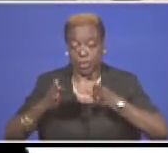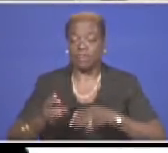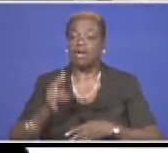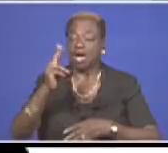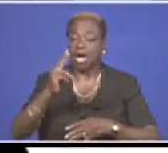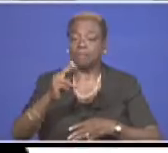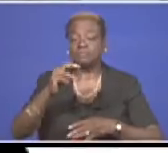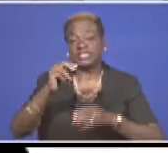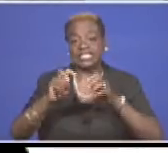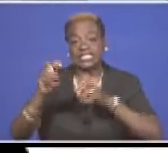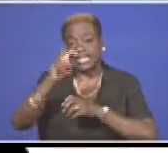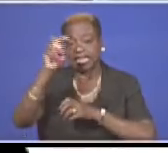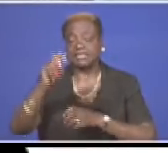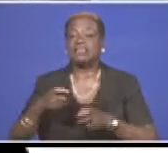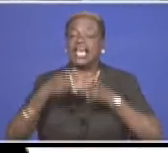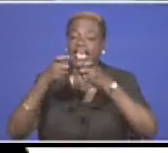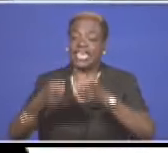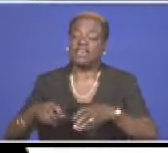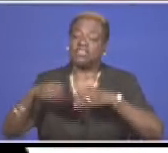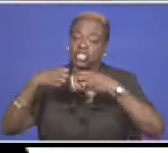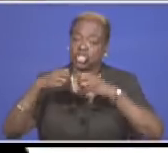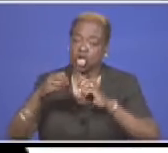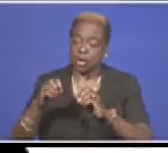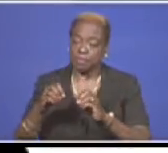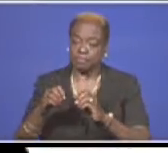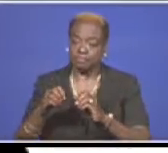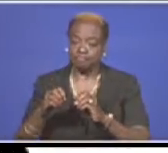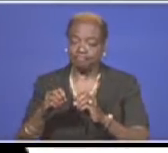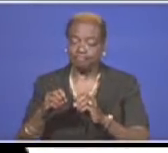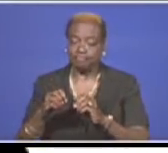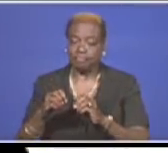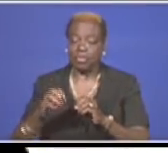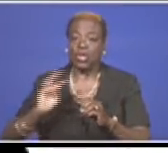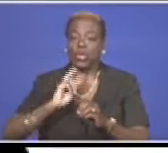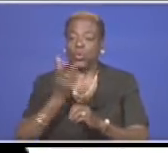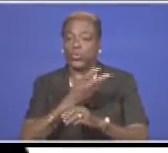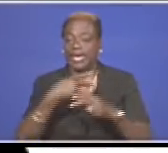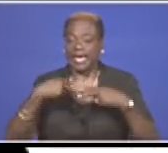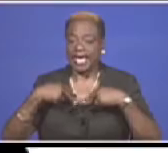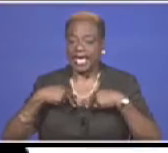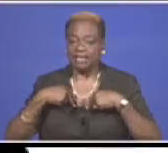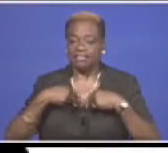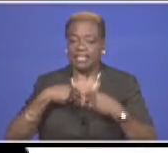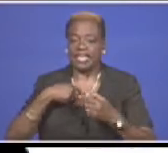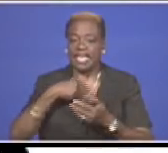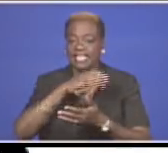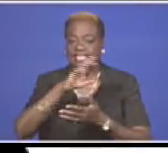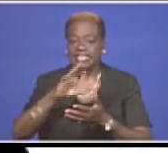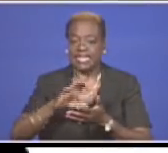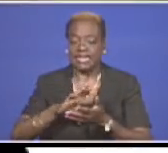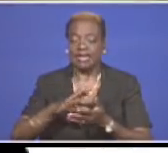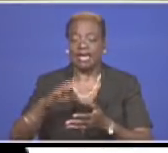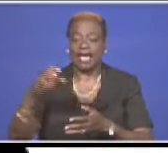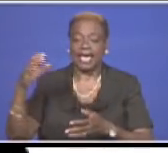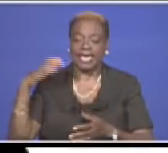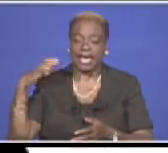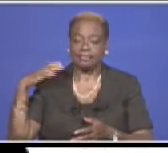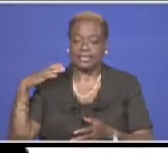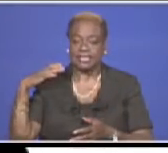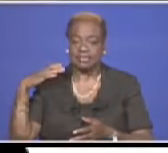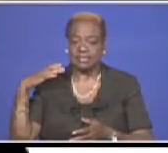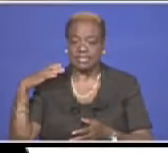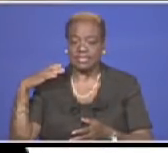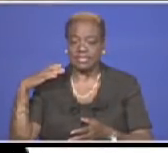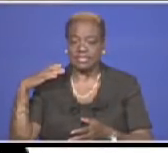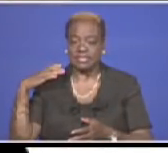upstairs. Gift shop too? Yeah, gift shop. We have a well-suited gift shop. We have a centerpiece, a captain's lounge with all